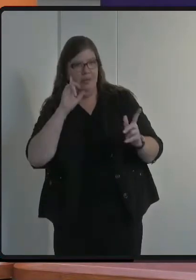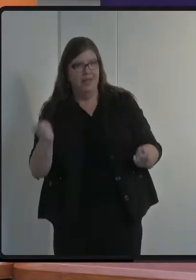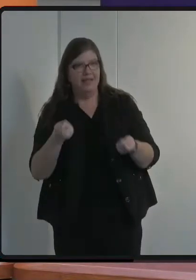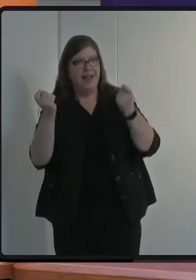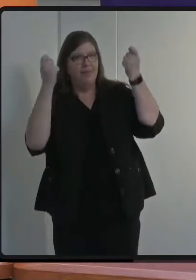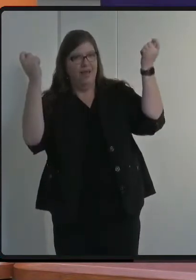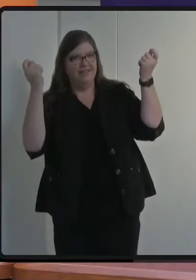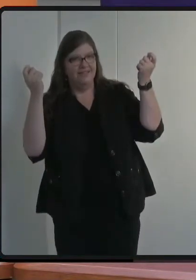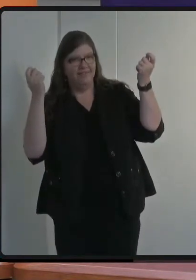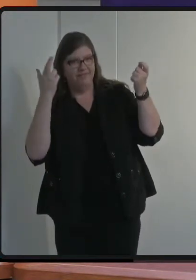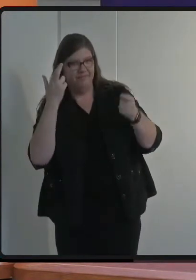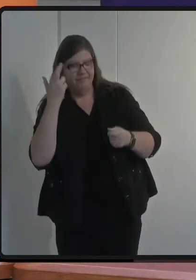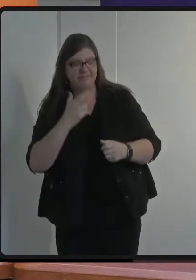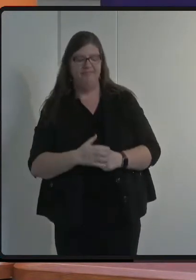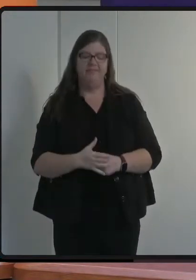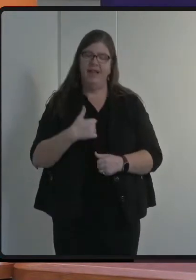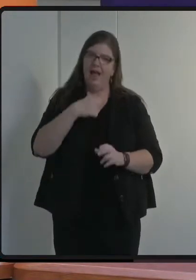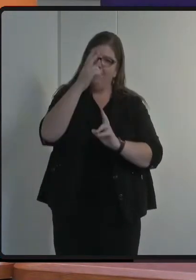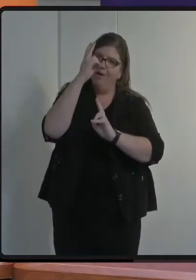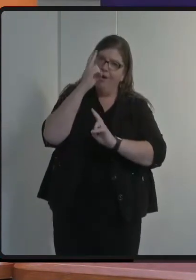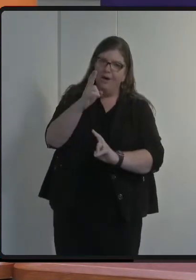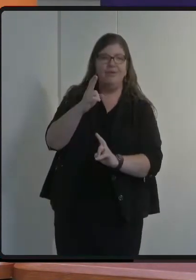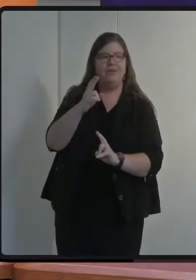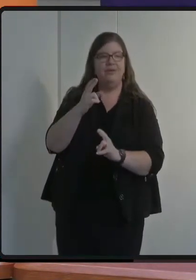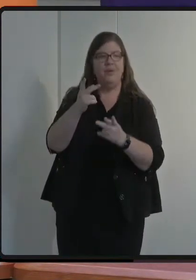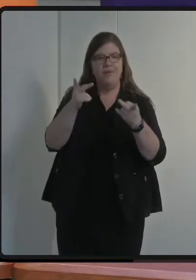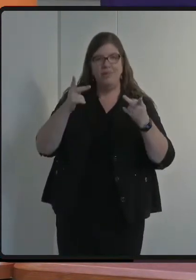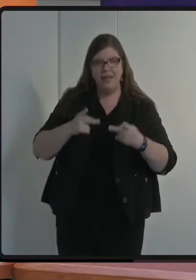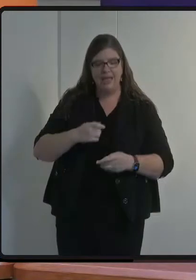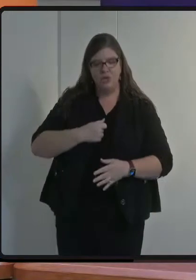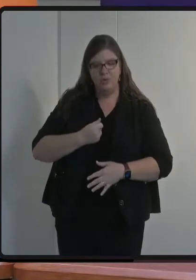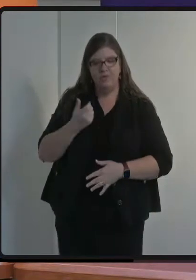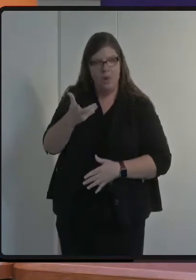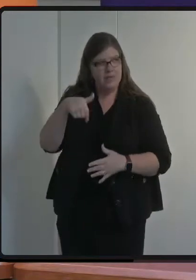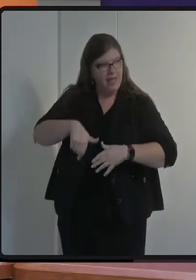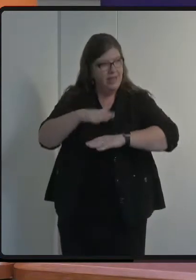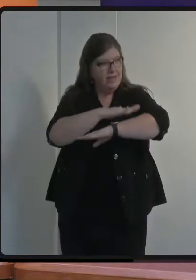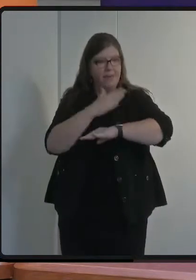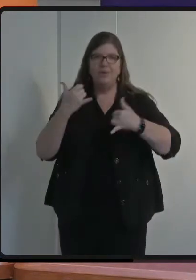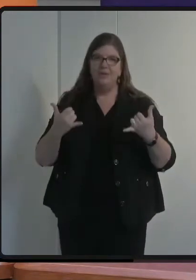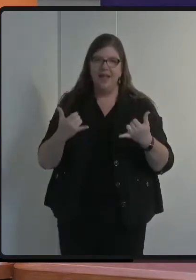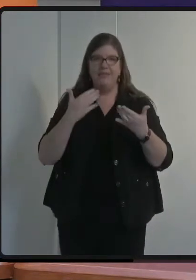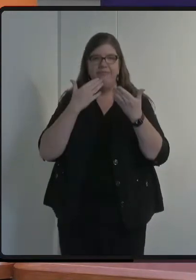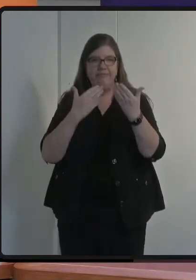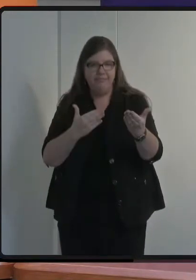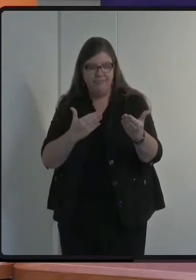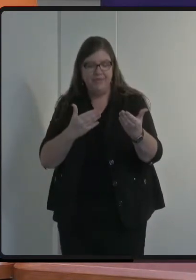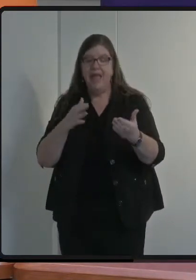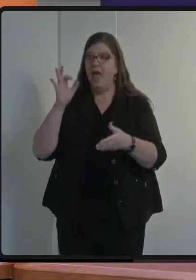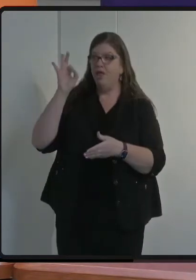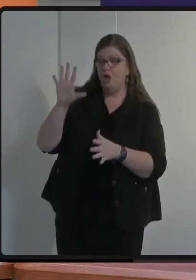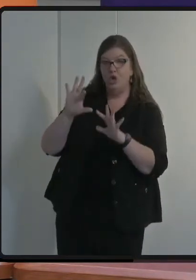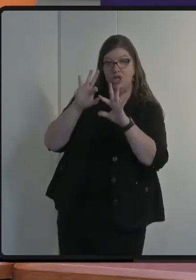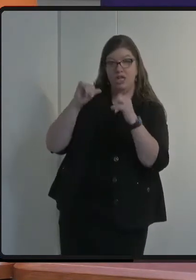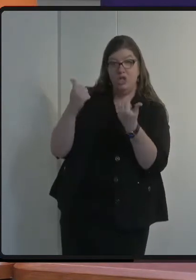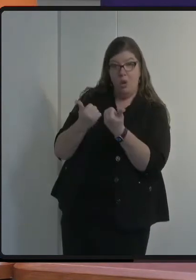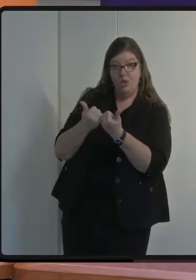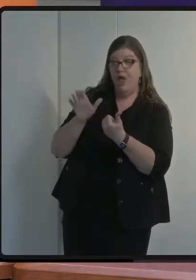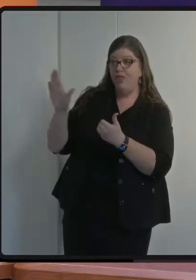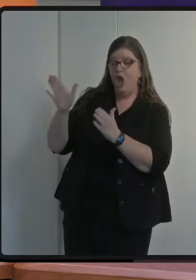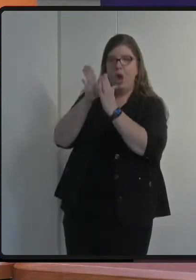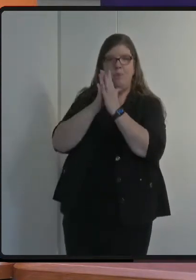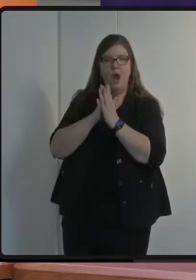celebration. I'm honored to have a place and a voice at this table today, and the Clergy Association prayers